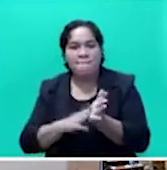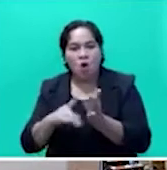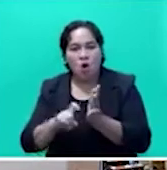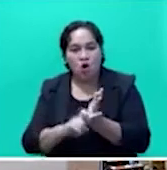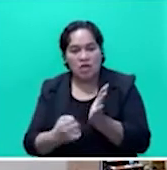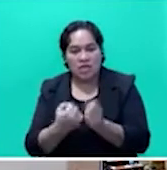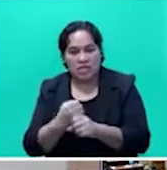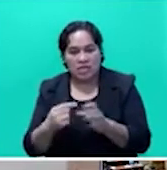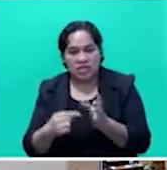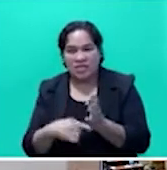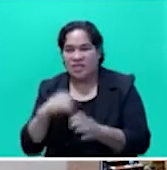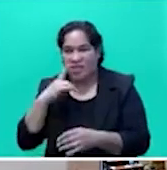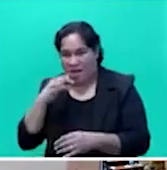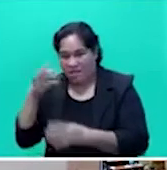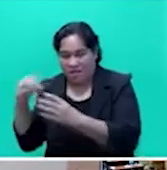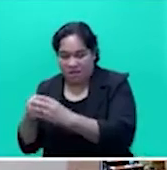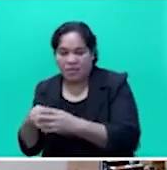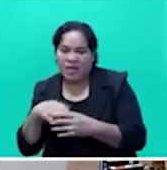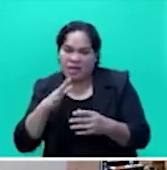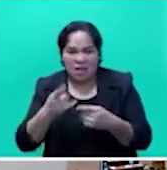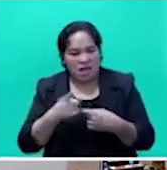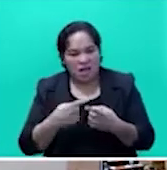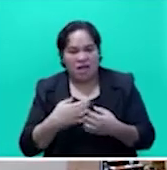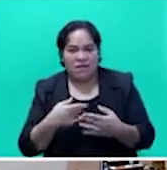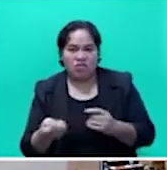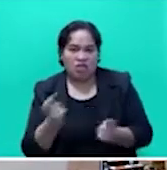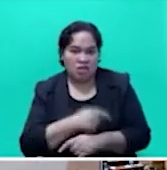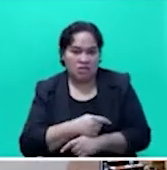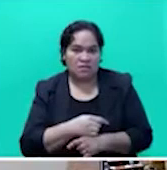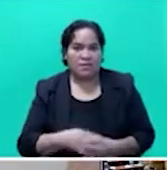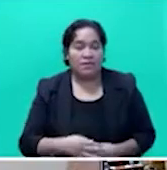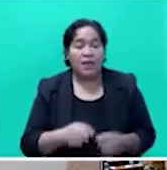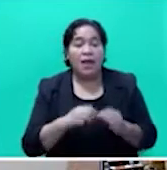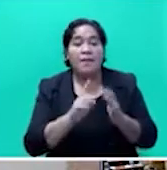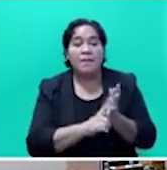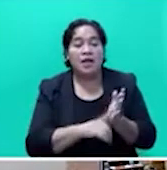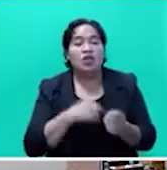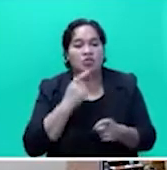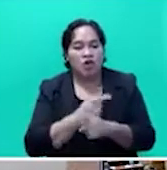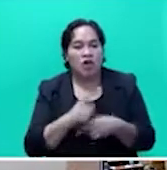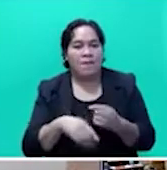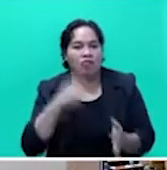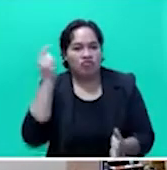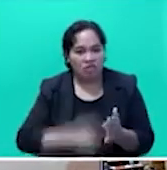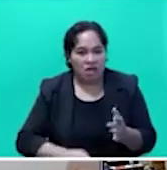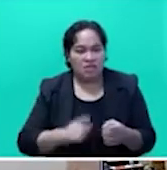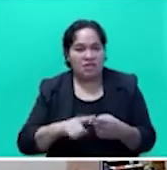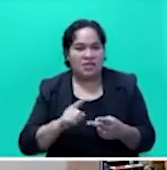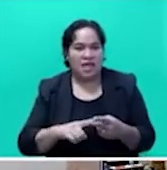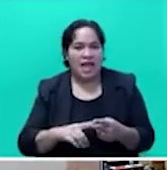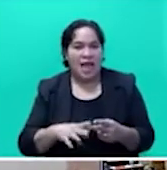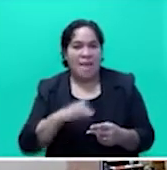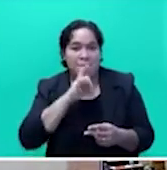whether the mortgagee has changed. The bill also talks about charges and pledges, and both of these things, Mr. Speaker,